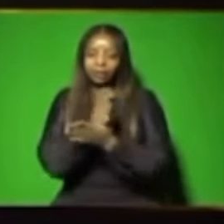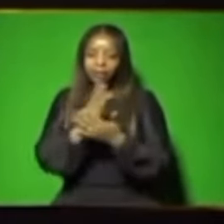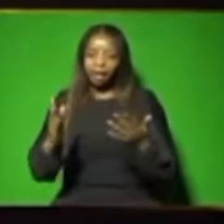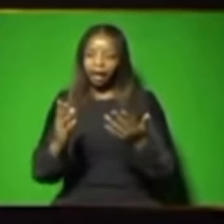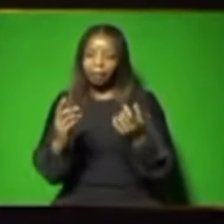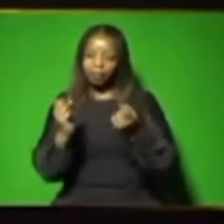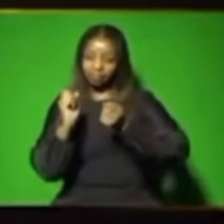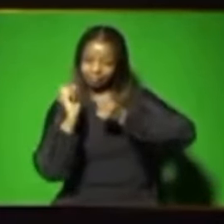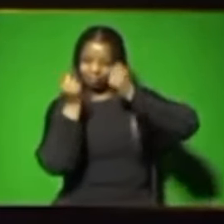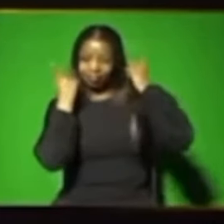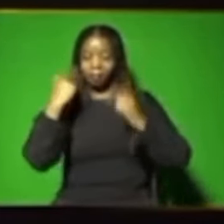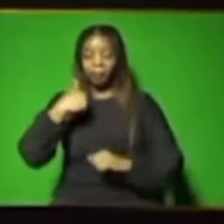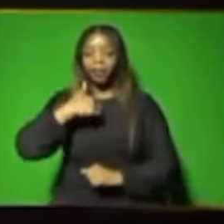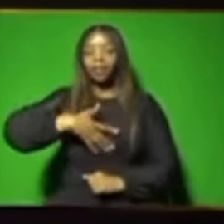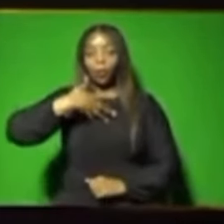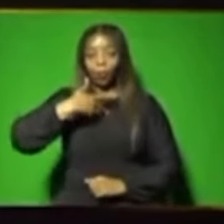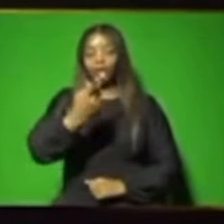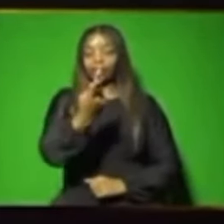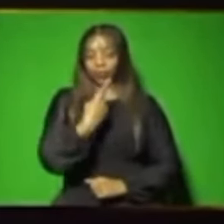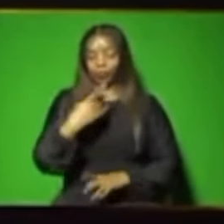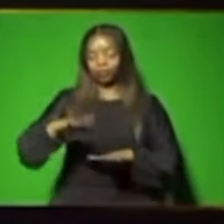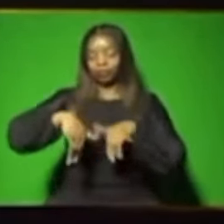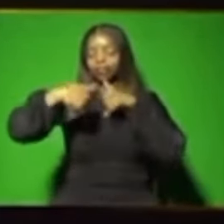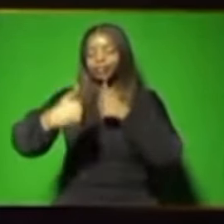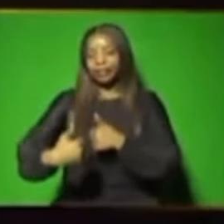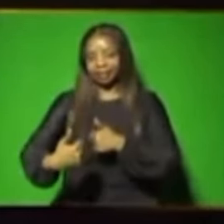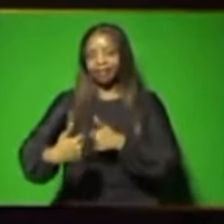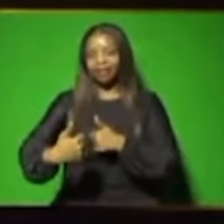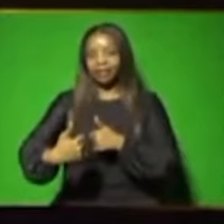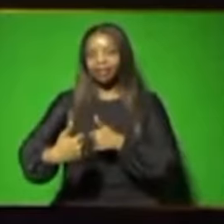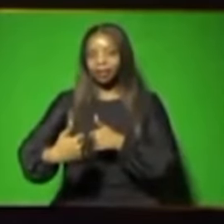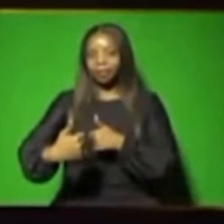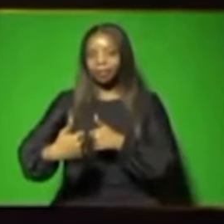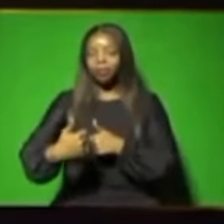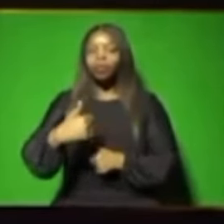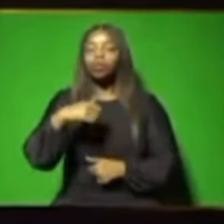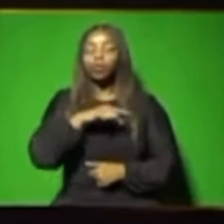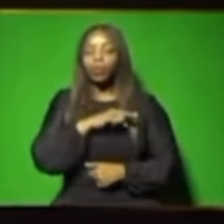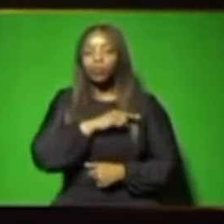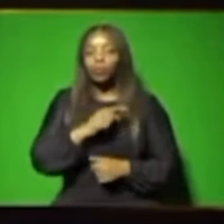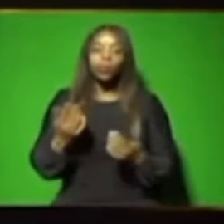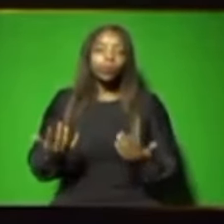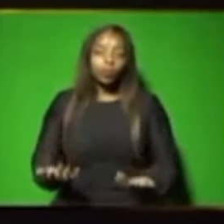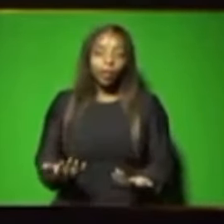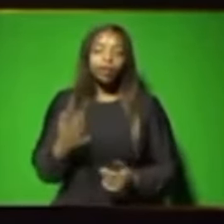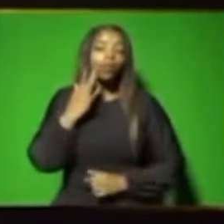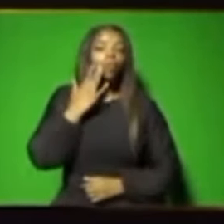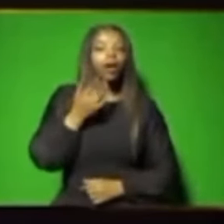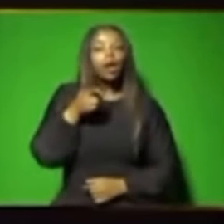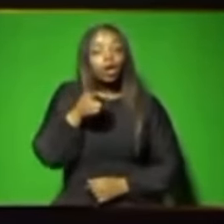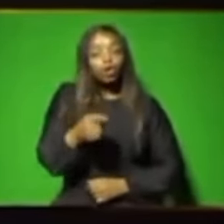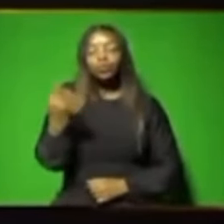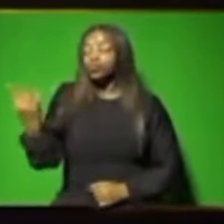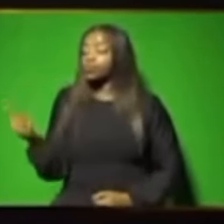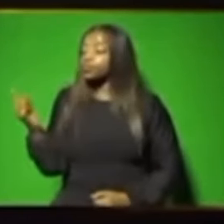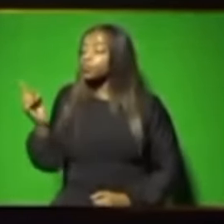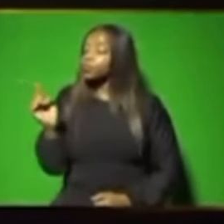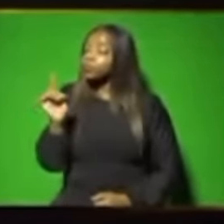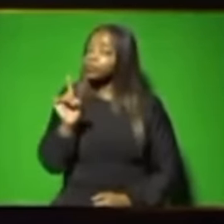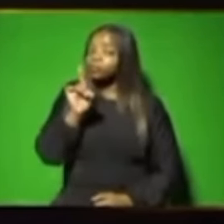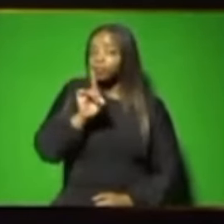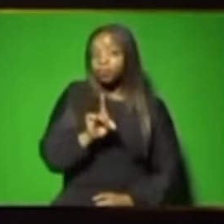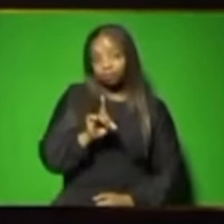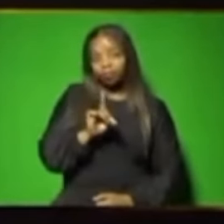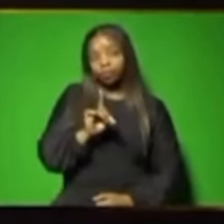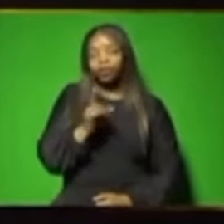dule fatshe. Go etsetsa eng, go etsetsa gore. Ha o ema mo, o iphe